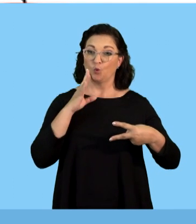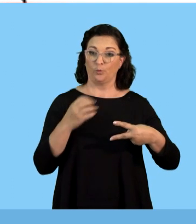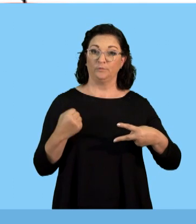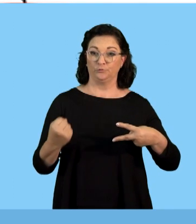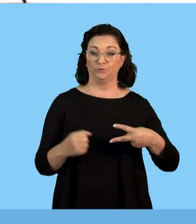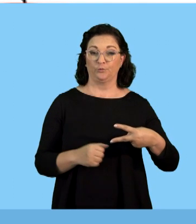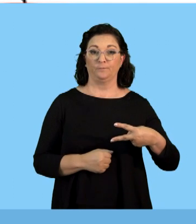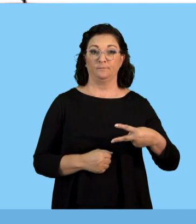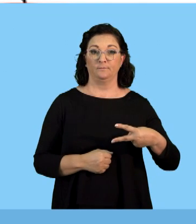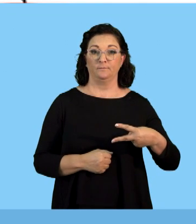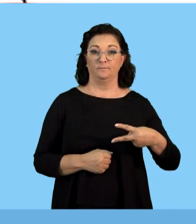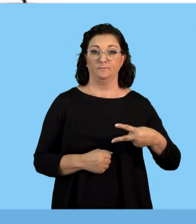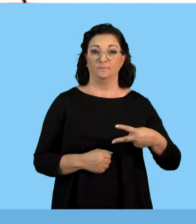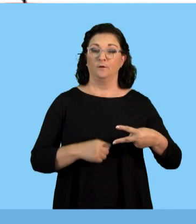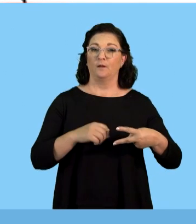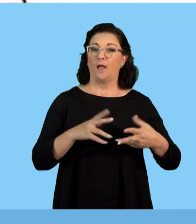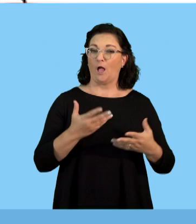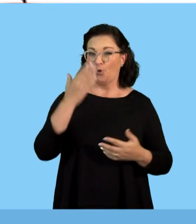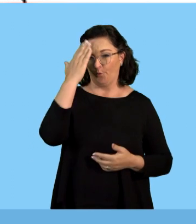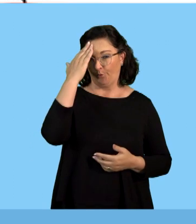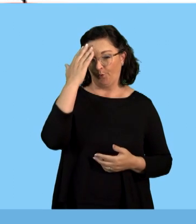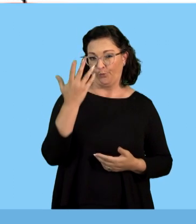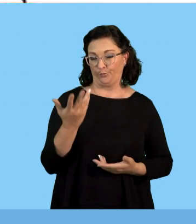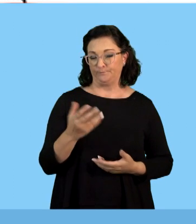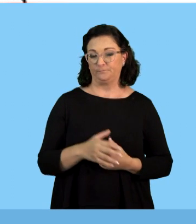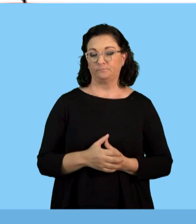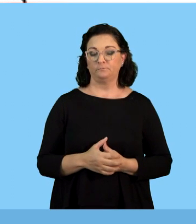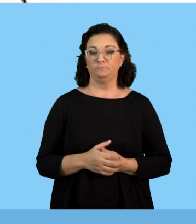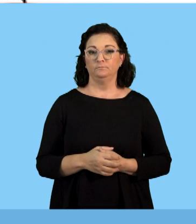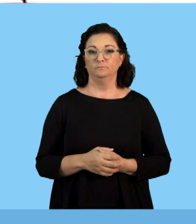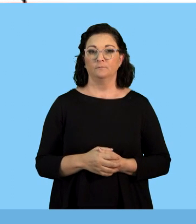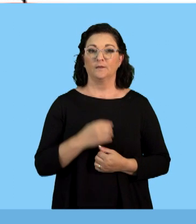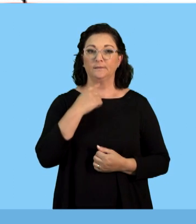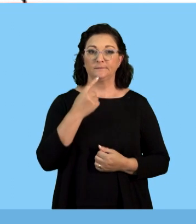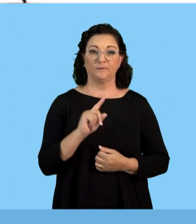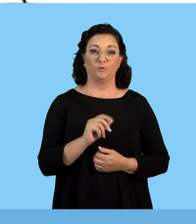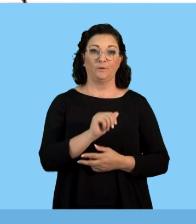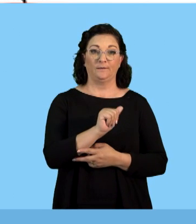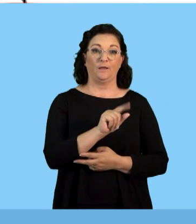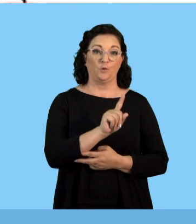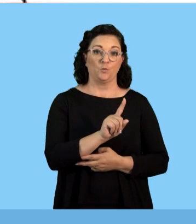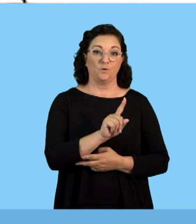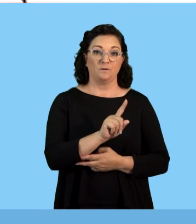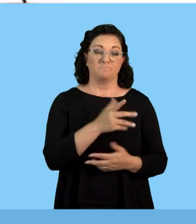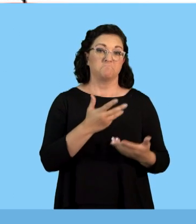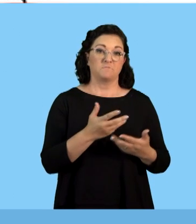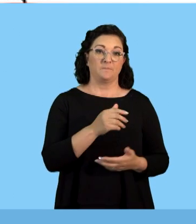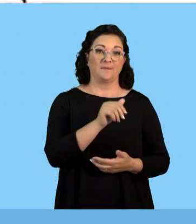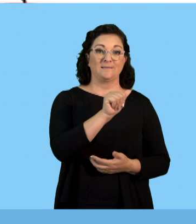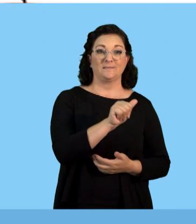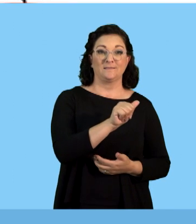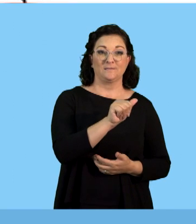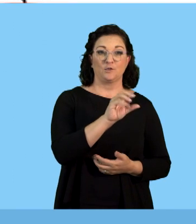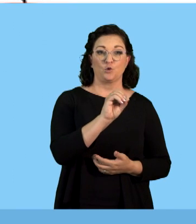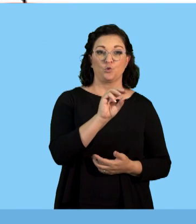2. To make this more practical, earlier on we said, if a light bulb number 1 has a resistance of 6